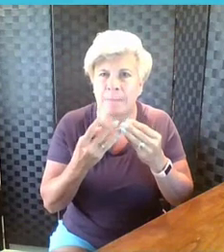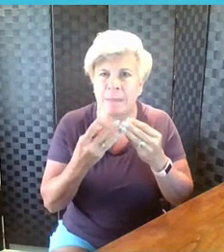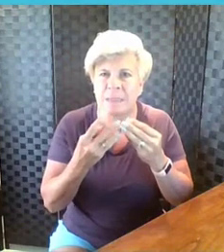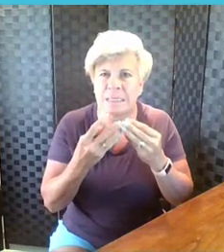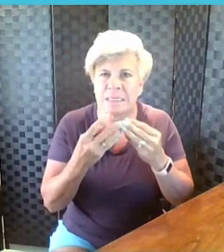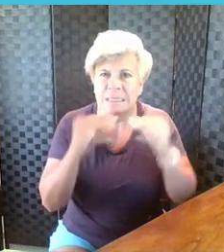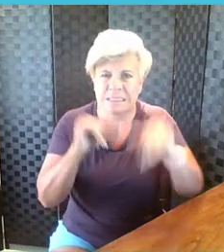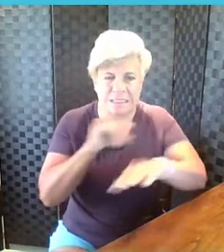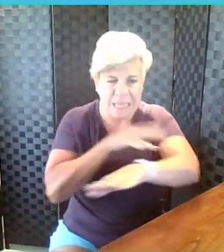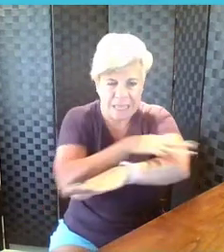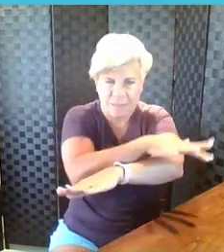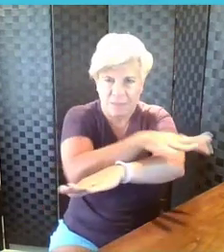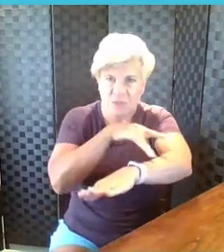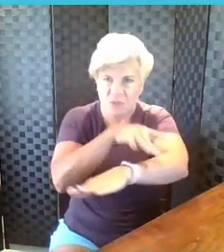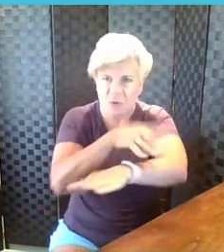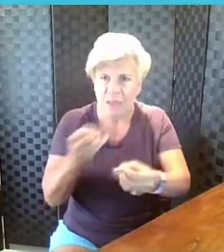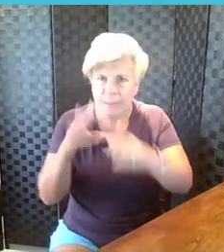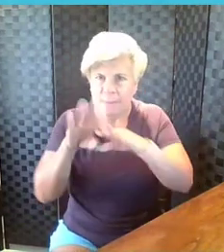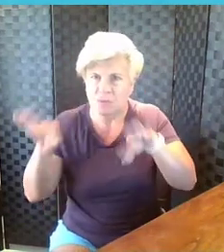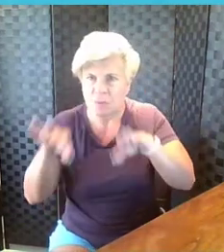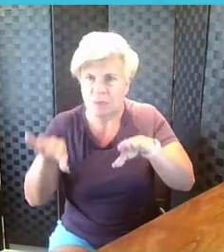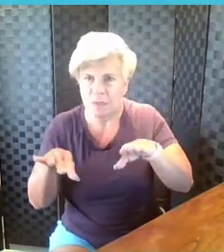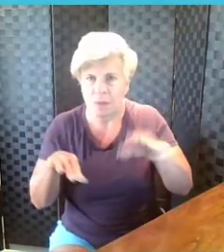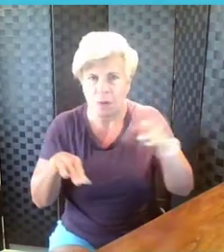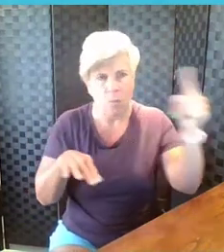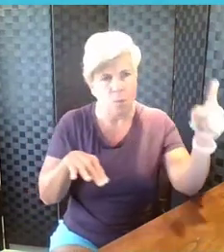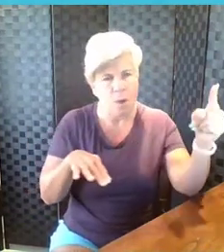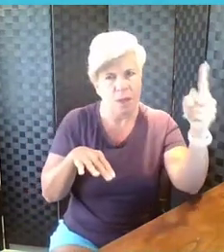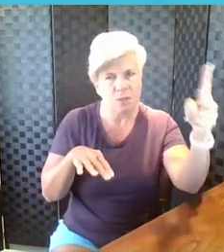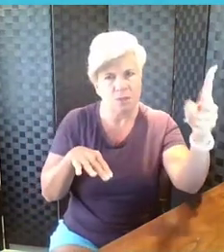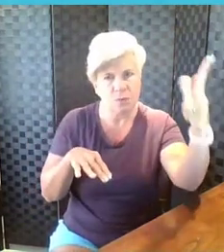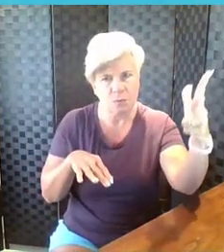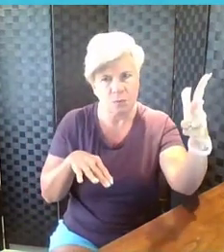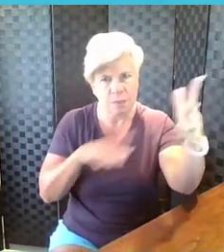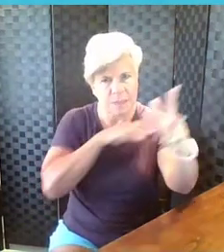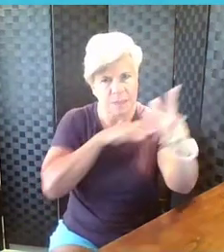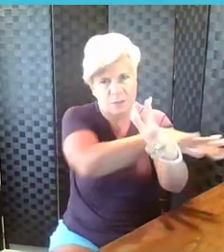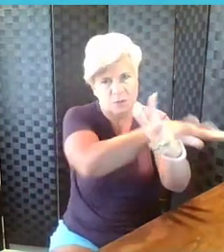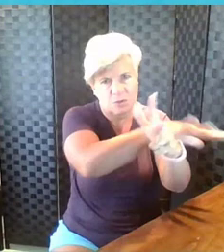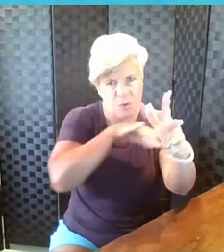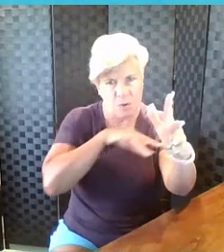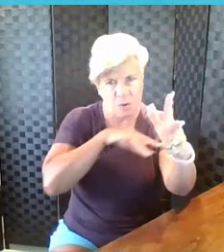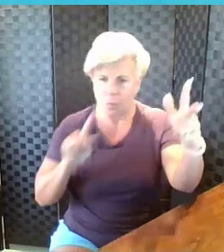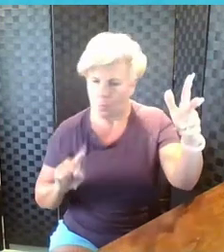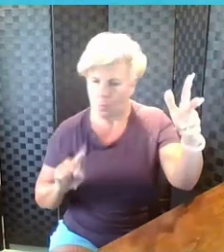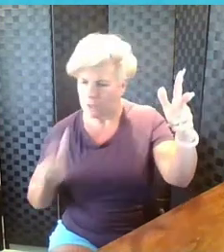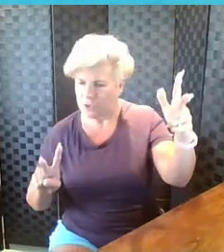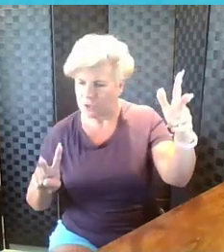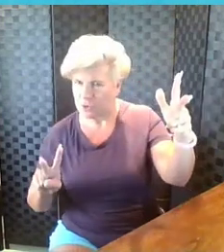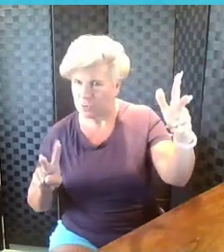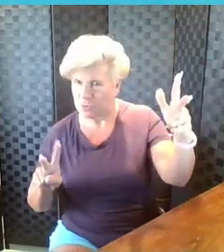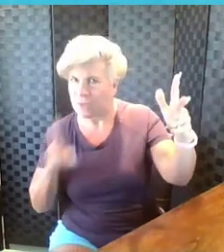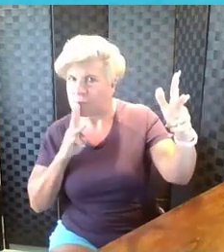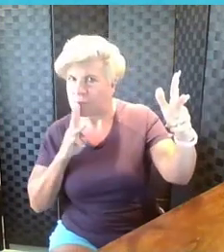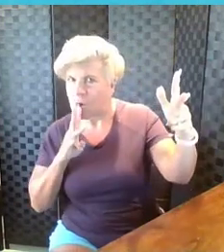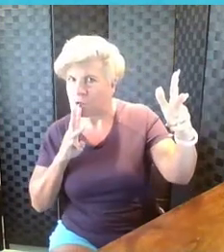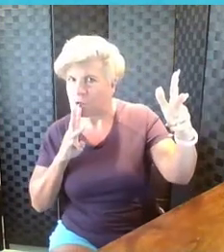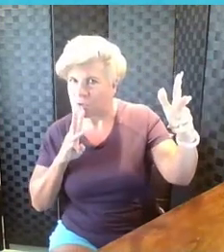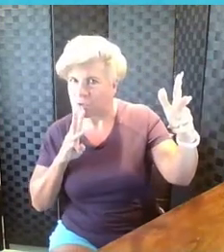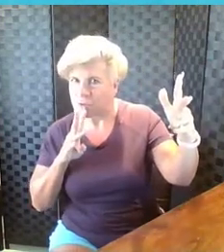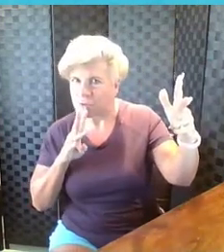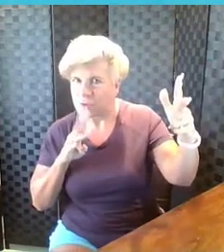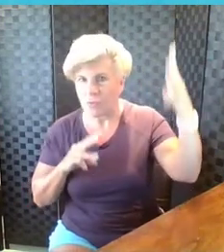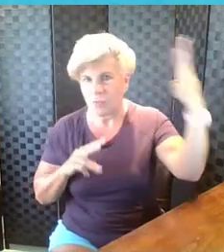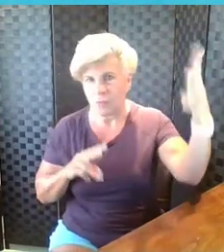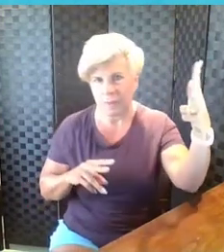water? 1, 2, 3. 1, 2.